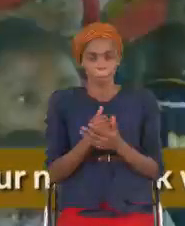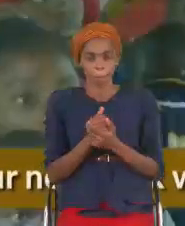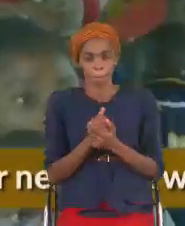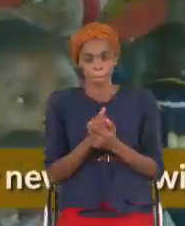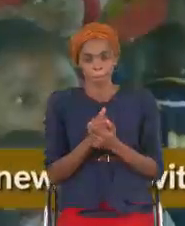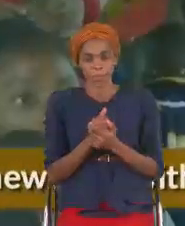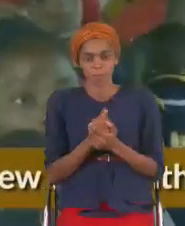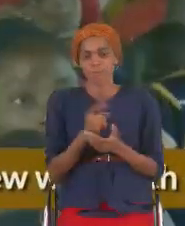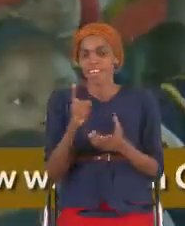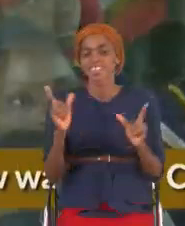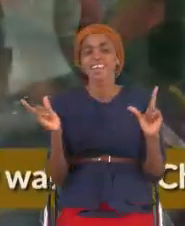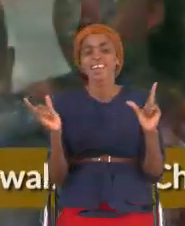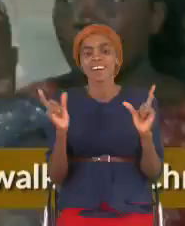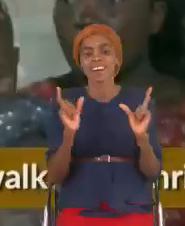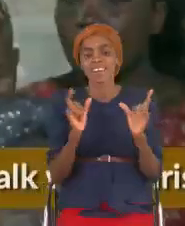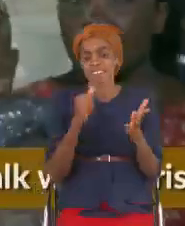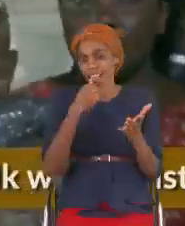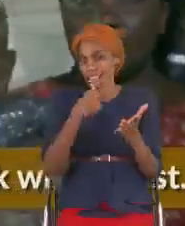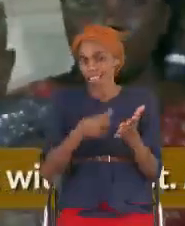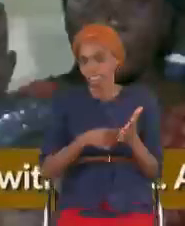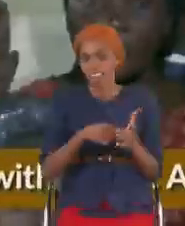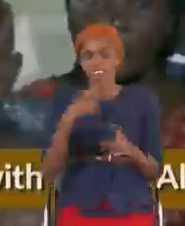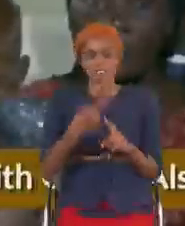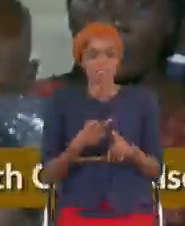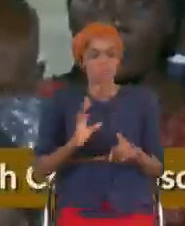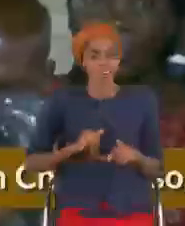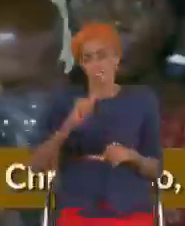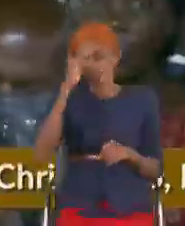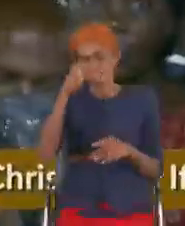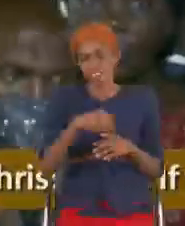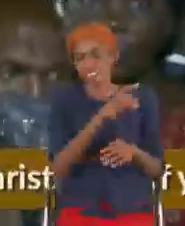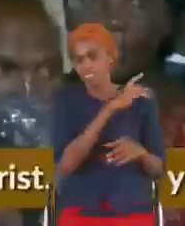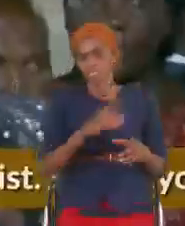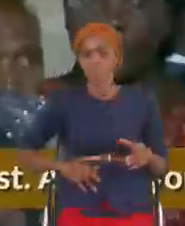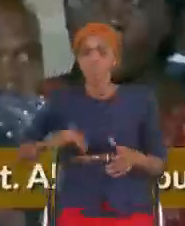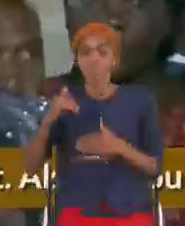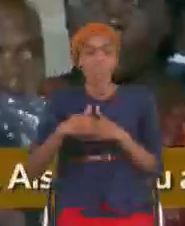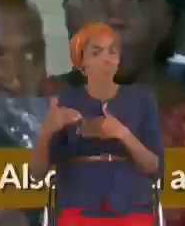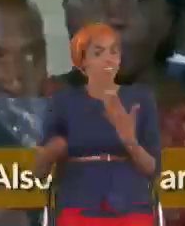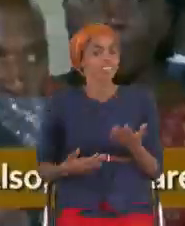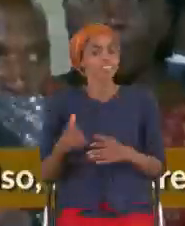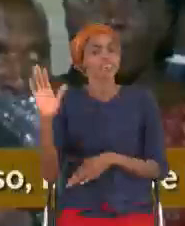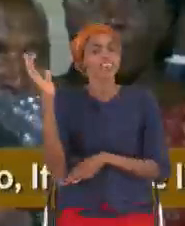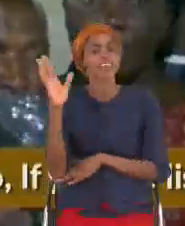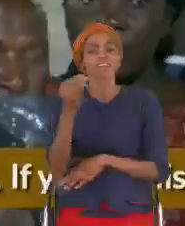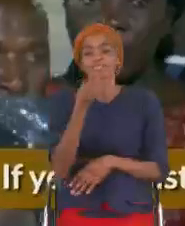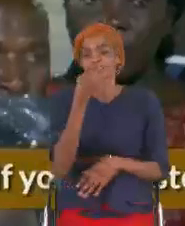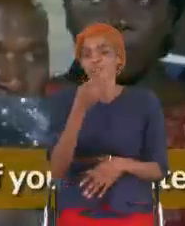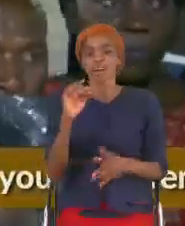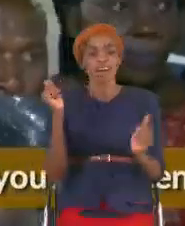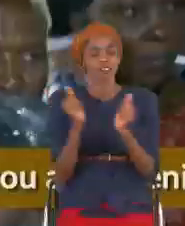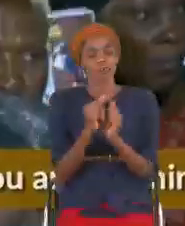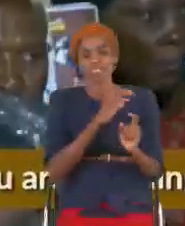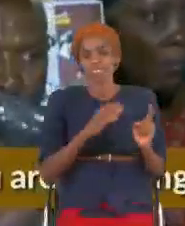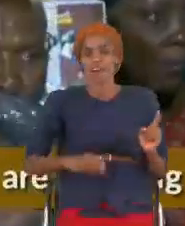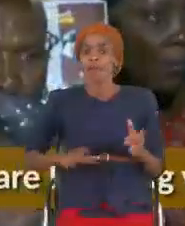Lord inviting you to a lunch hour with Christ. And it will hold tomorrow by